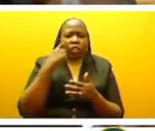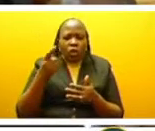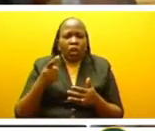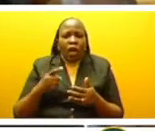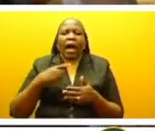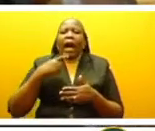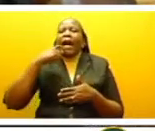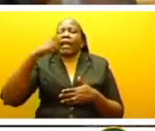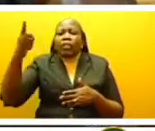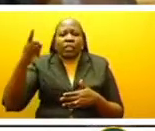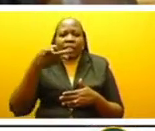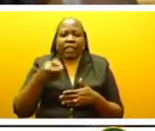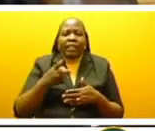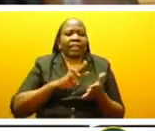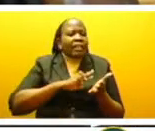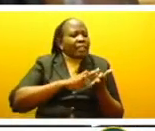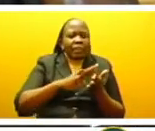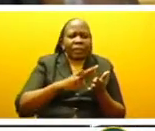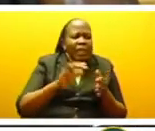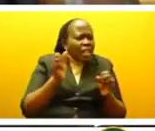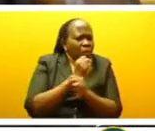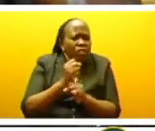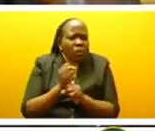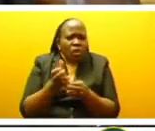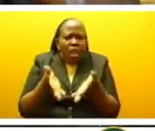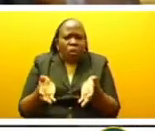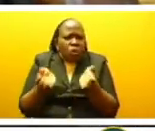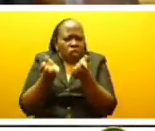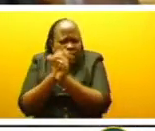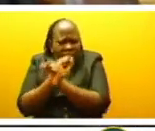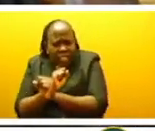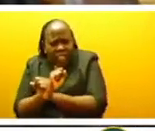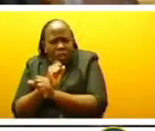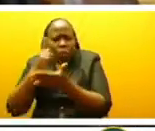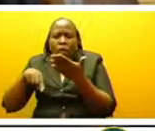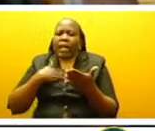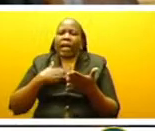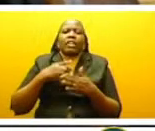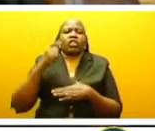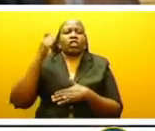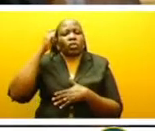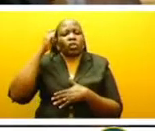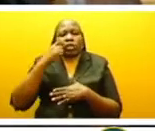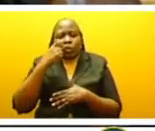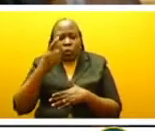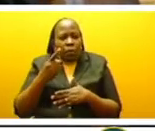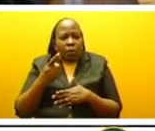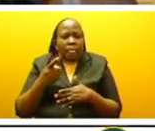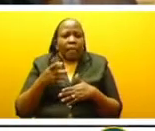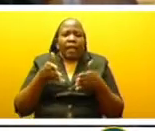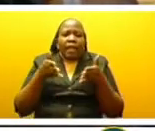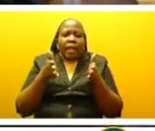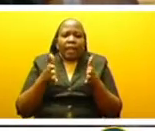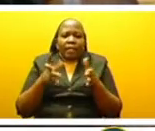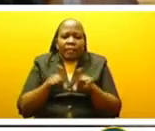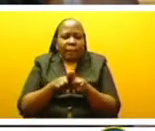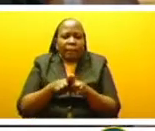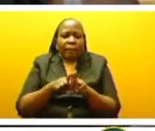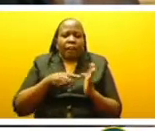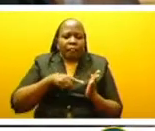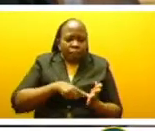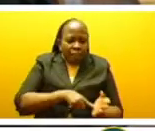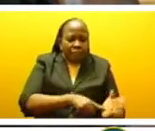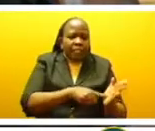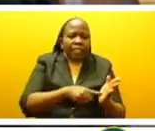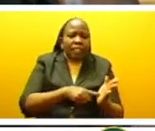these results. We cannot unsee what we saw. But then, just to lay emphasis on this, I would wish to quickly